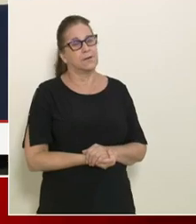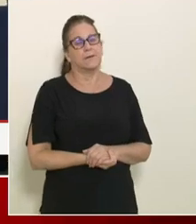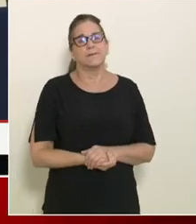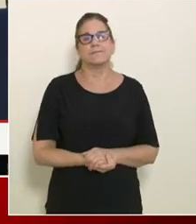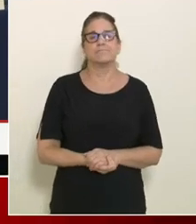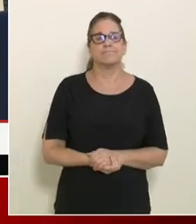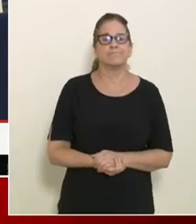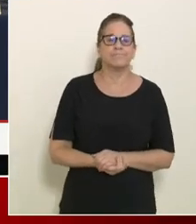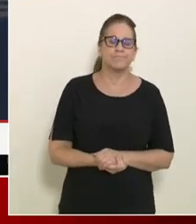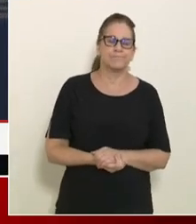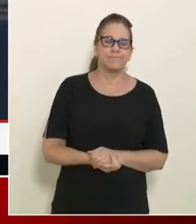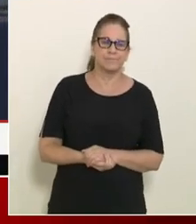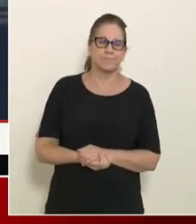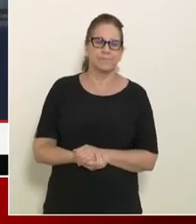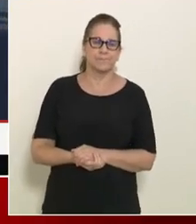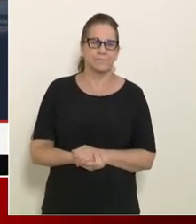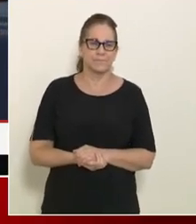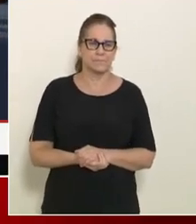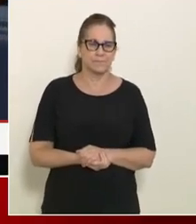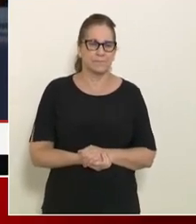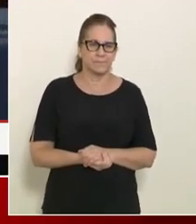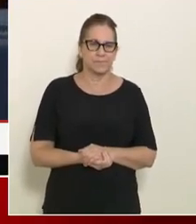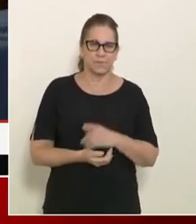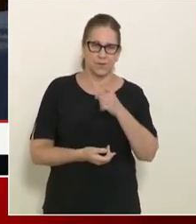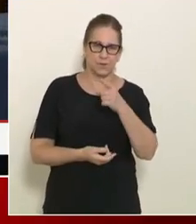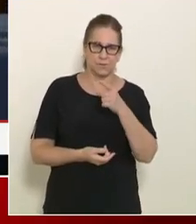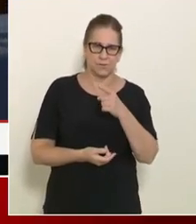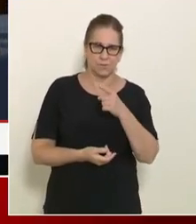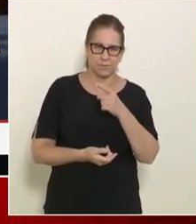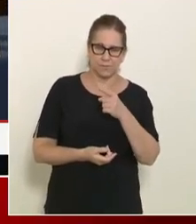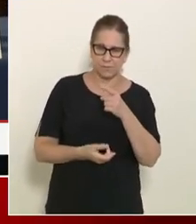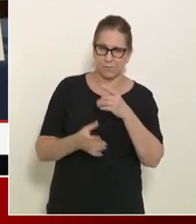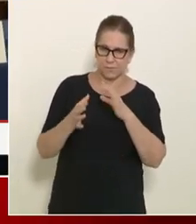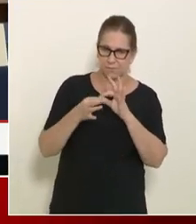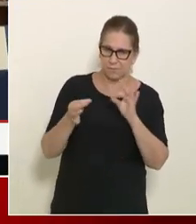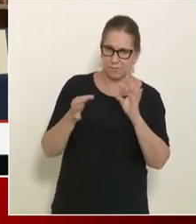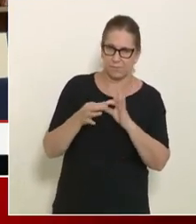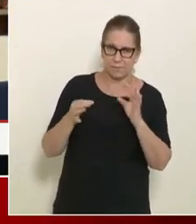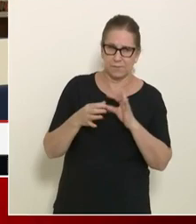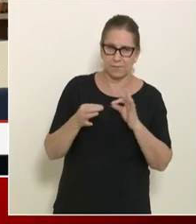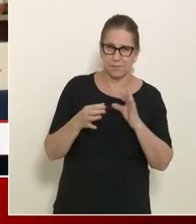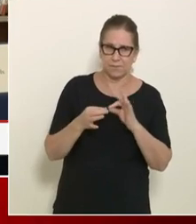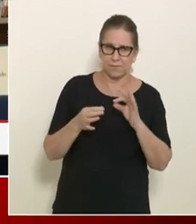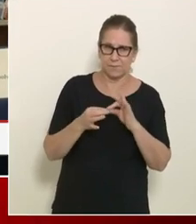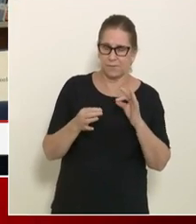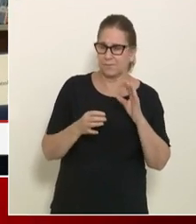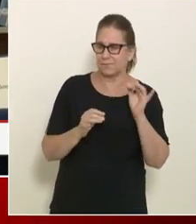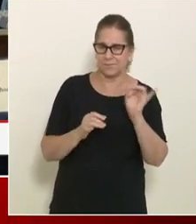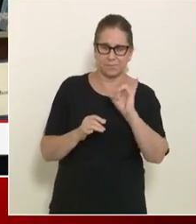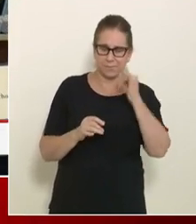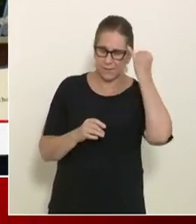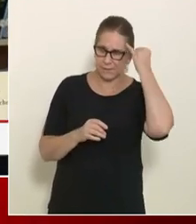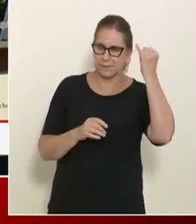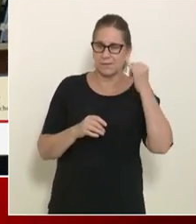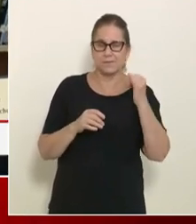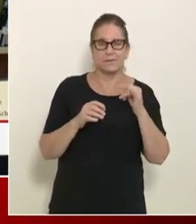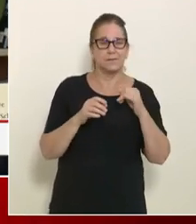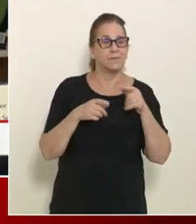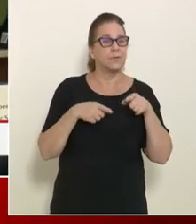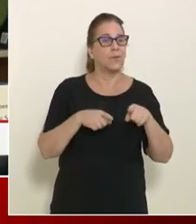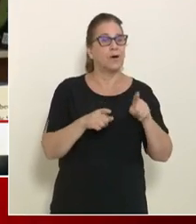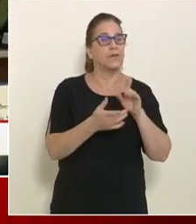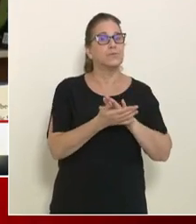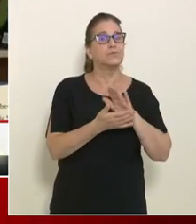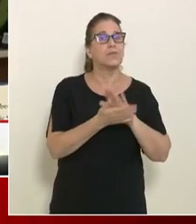experience in in-person structure as well when students are expected to be in our buildings. And so we will